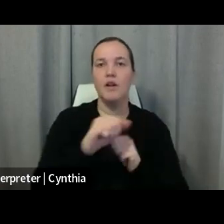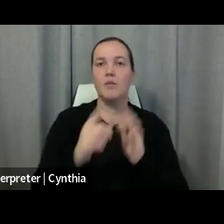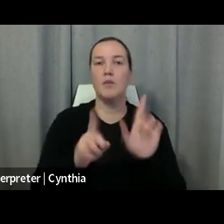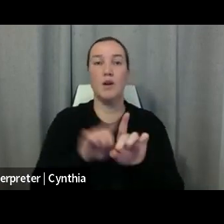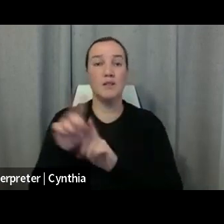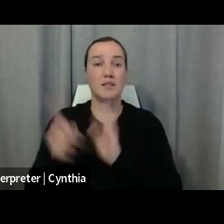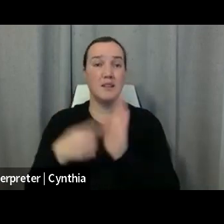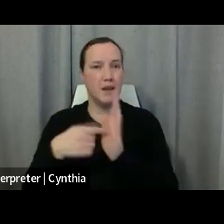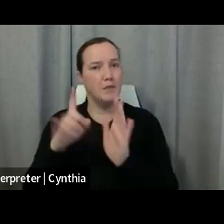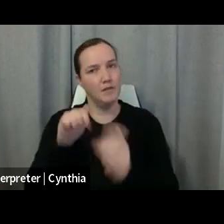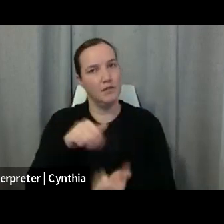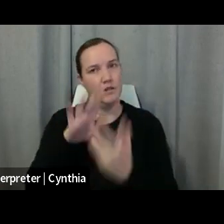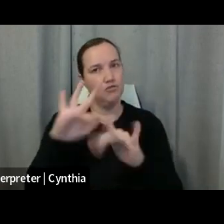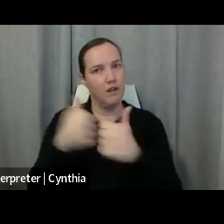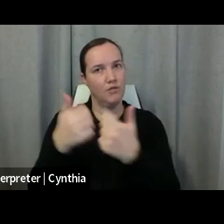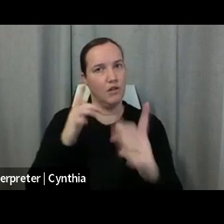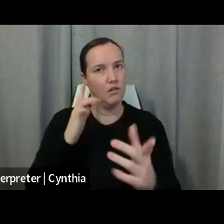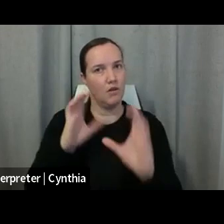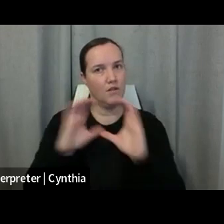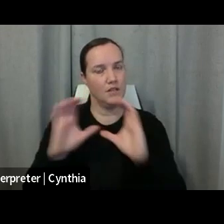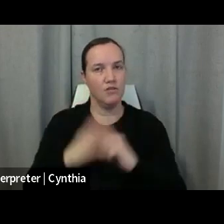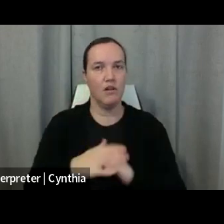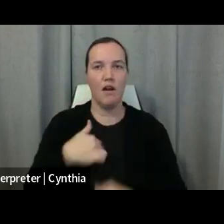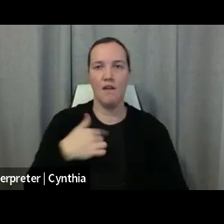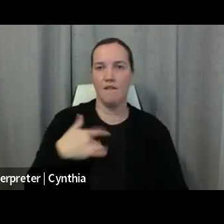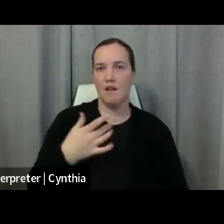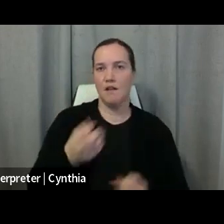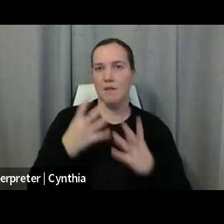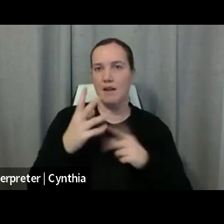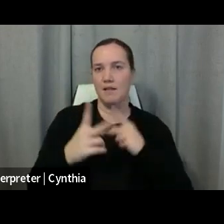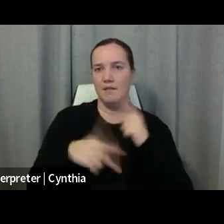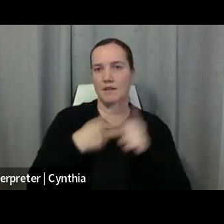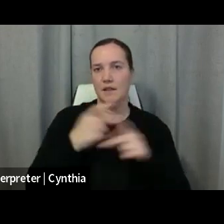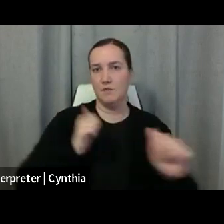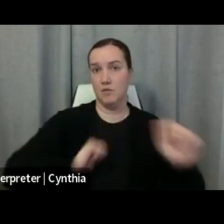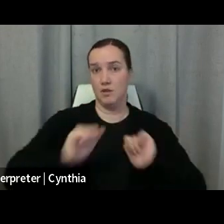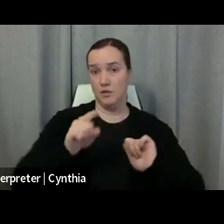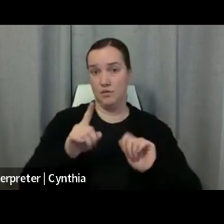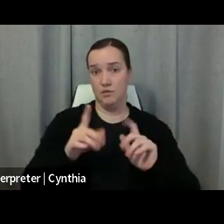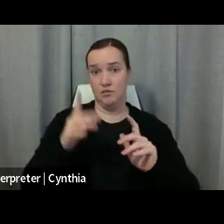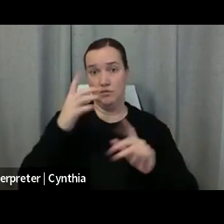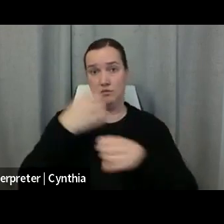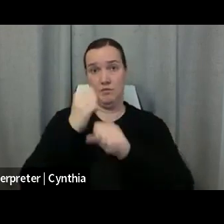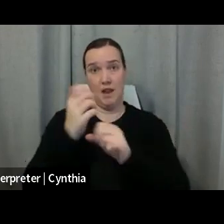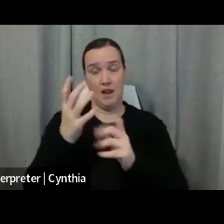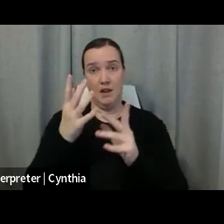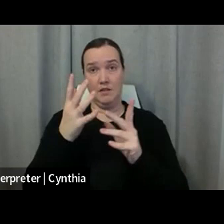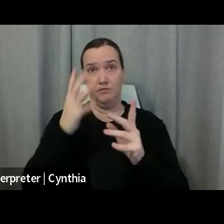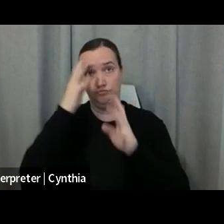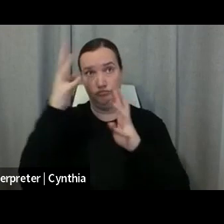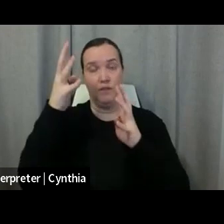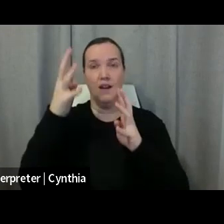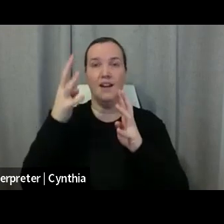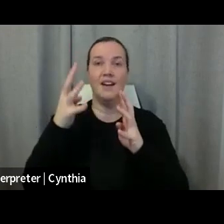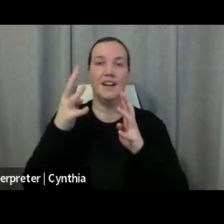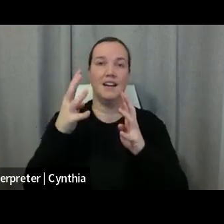challenging conversations. And I would say that many of the kinds of productions that you're creating in many ways, besides the usual traditionals